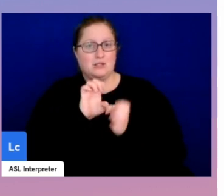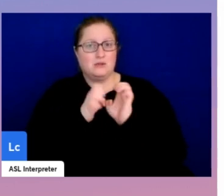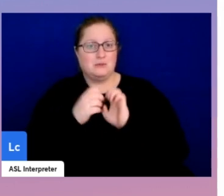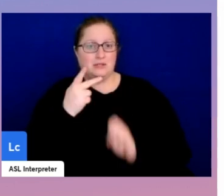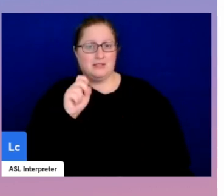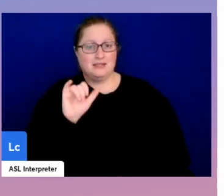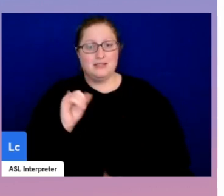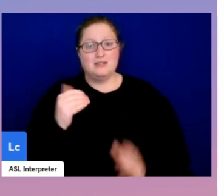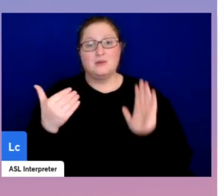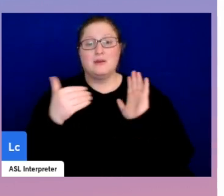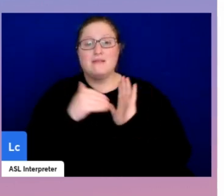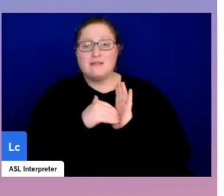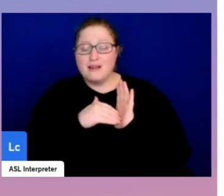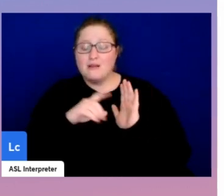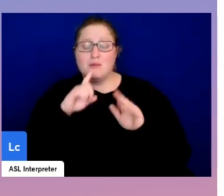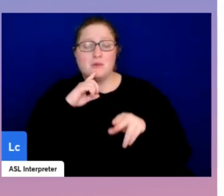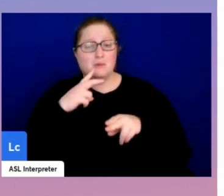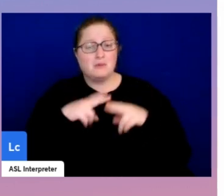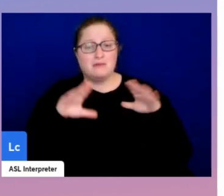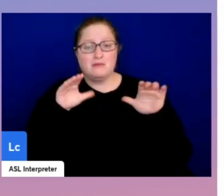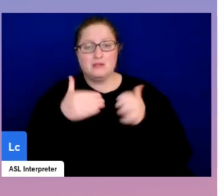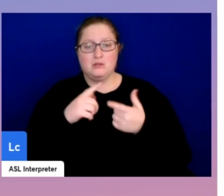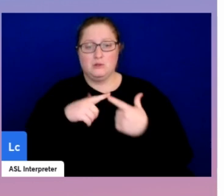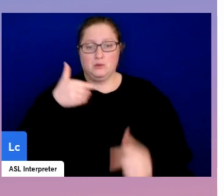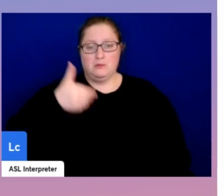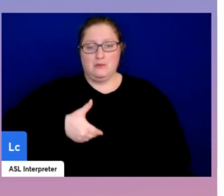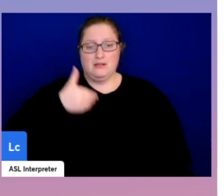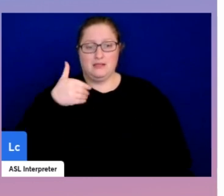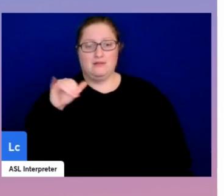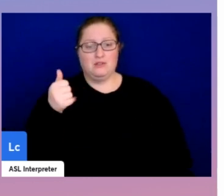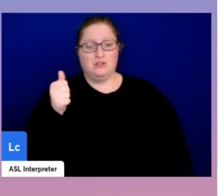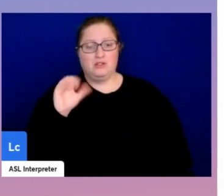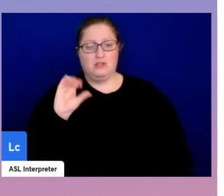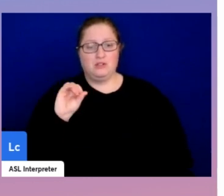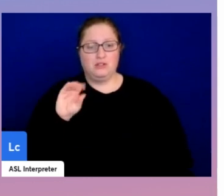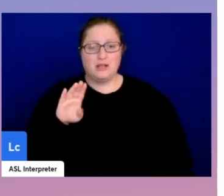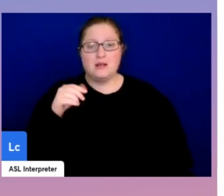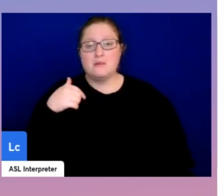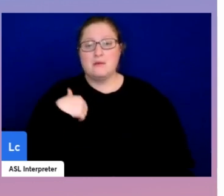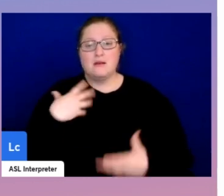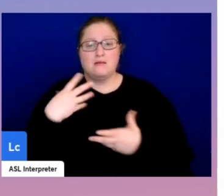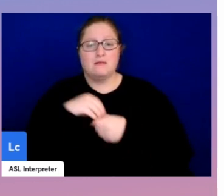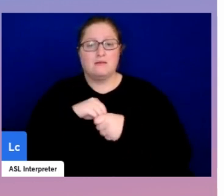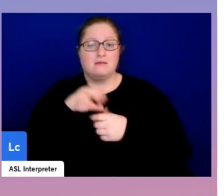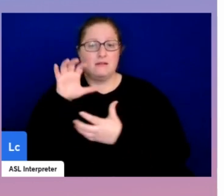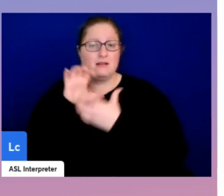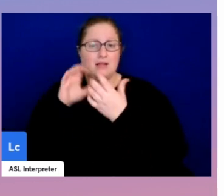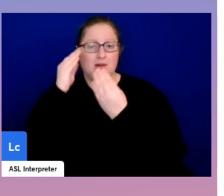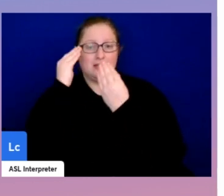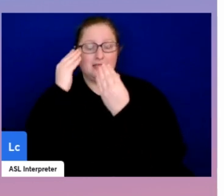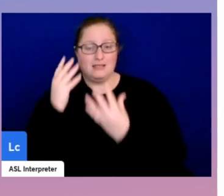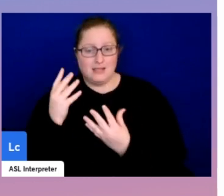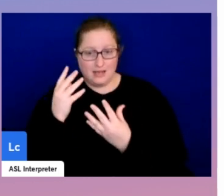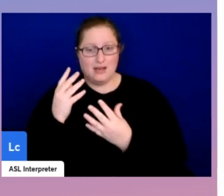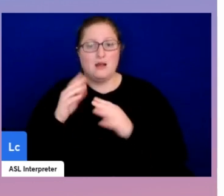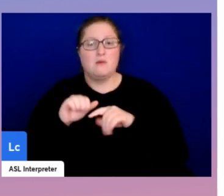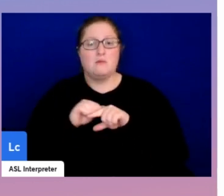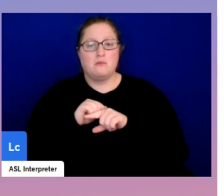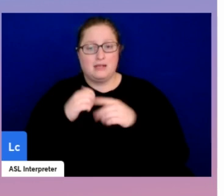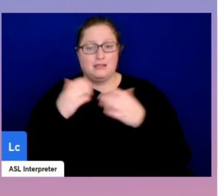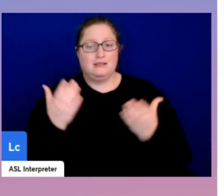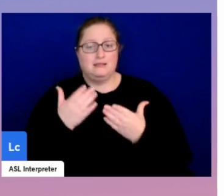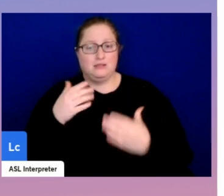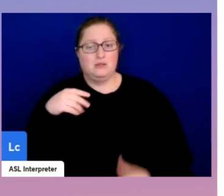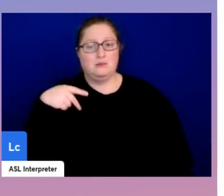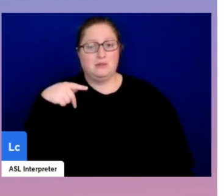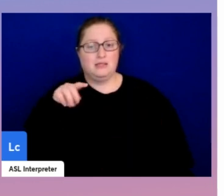So again, just a quick introduction to myself. Like I said, my name is Jacob Mammoliti. I am part of the Cloud and Data practice here